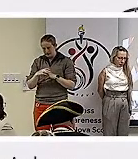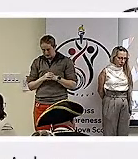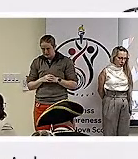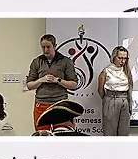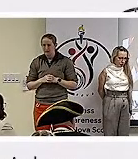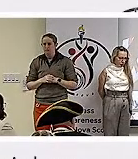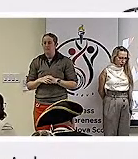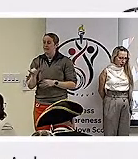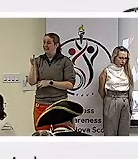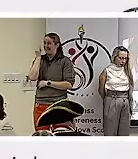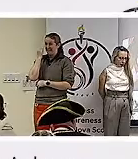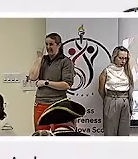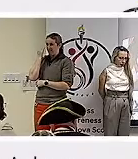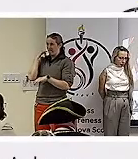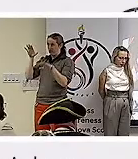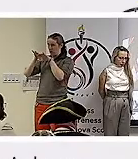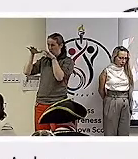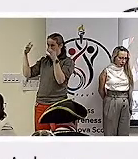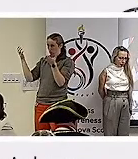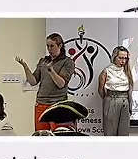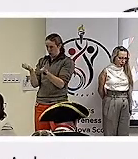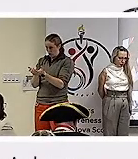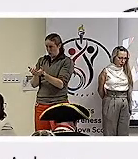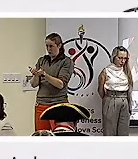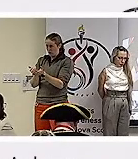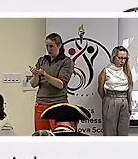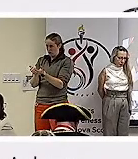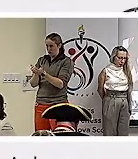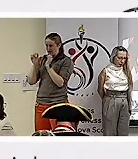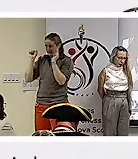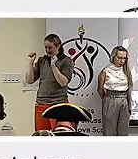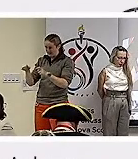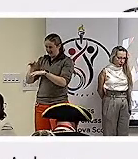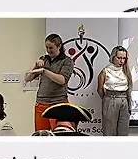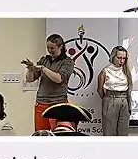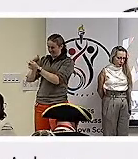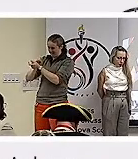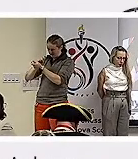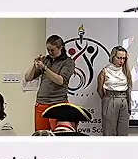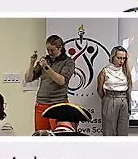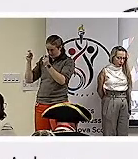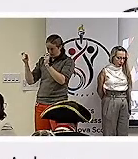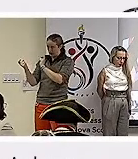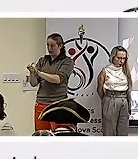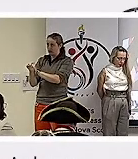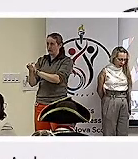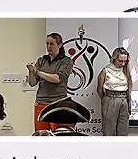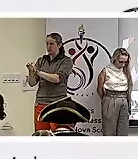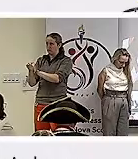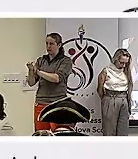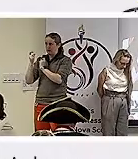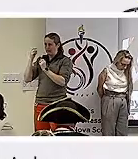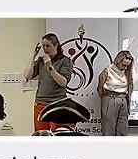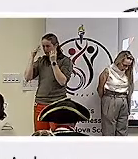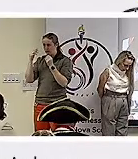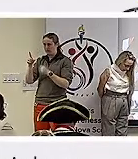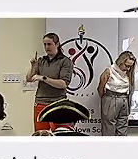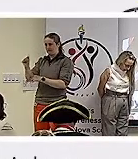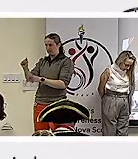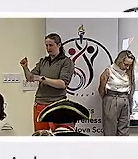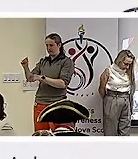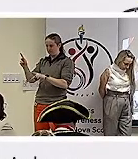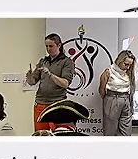a world where equity is in mind, people with disabilities can work, can